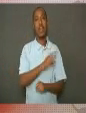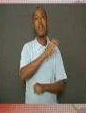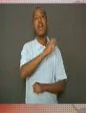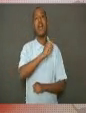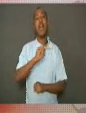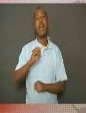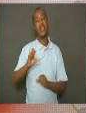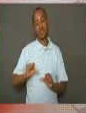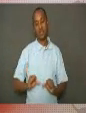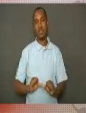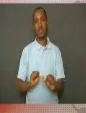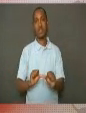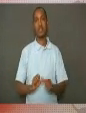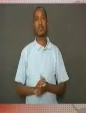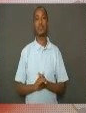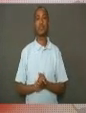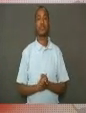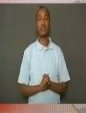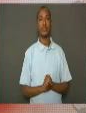and so on.